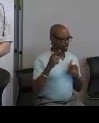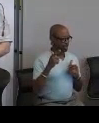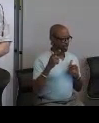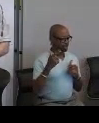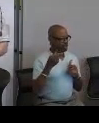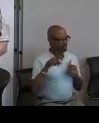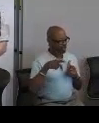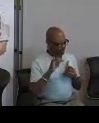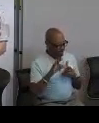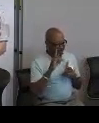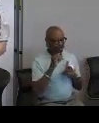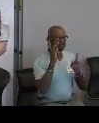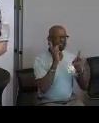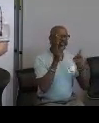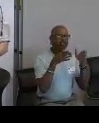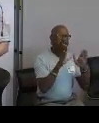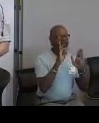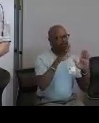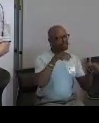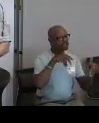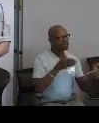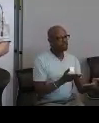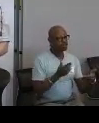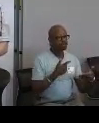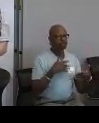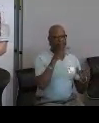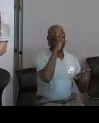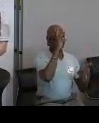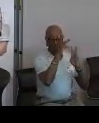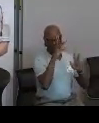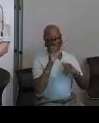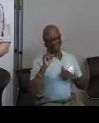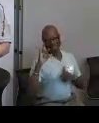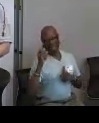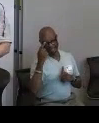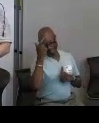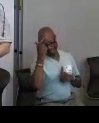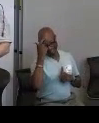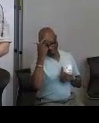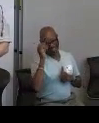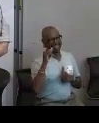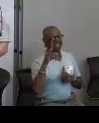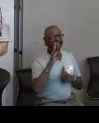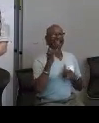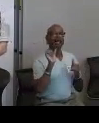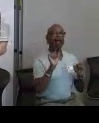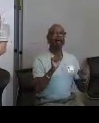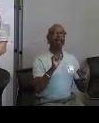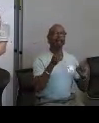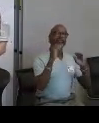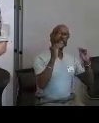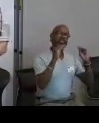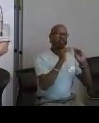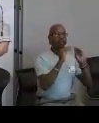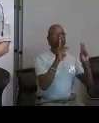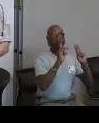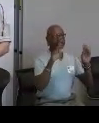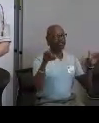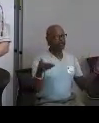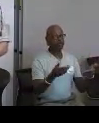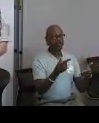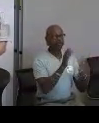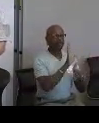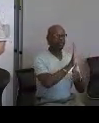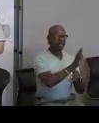those reintroduced me to my artistic side, and now, I have the absolute pleasure of being able to teach more folks and introduce them to